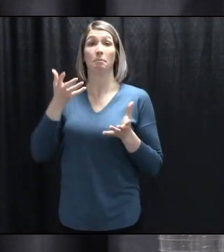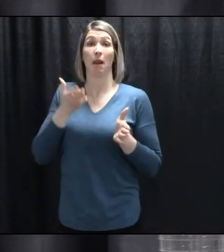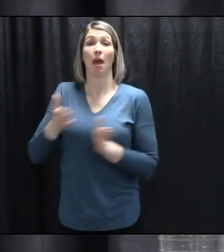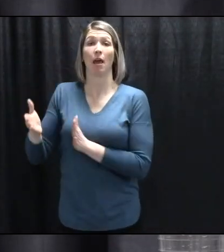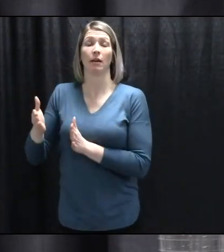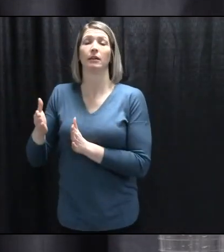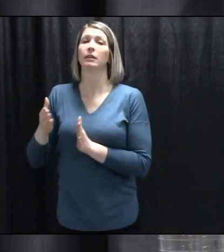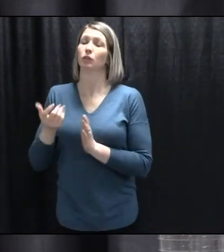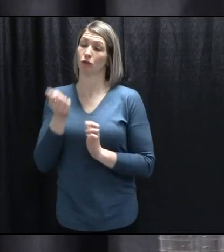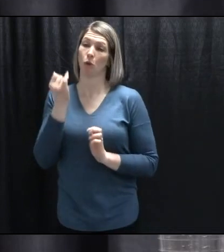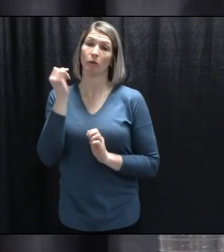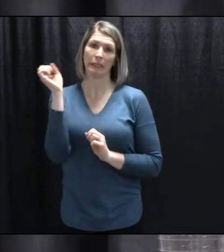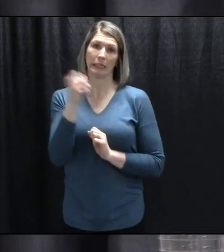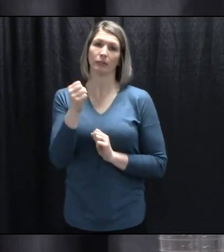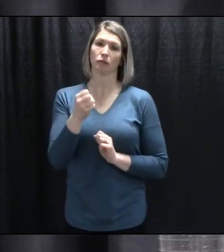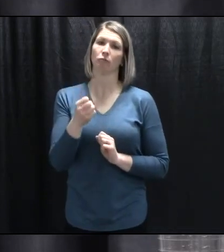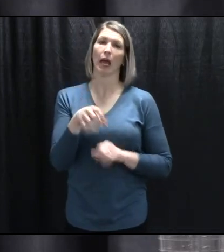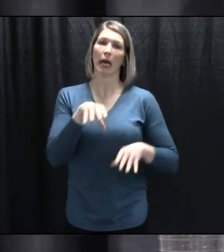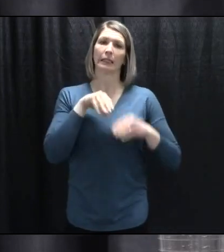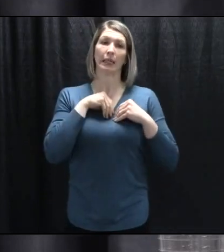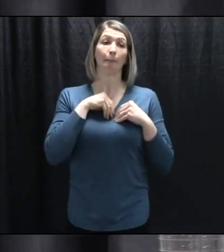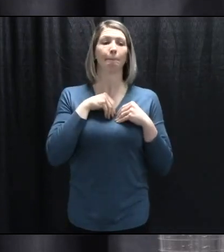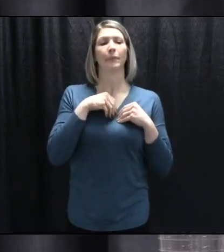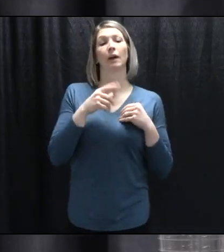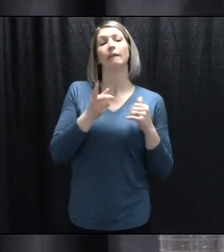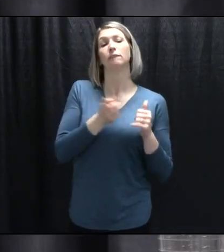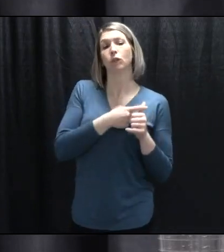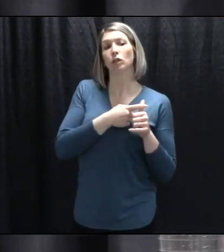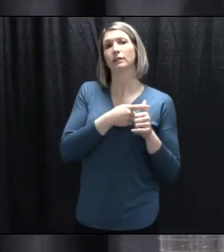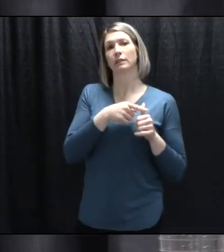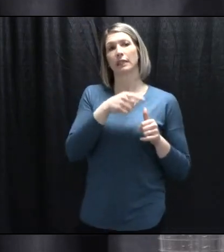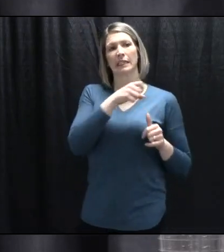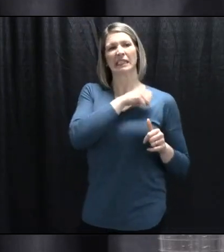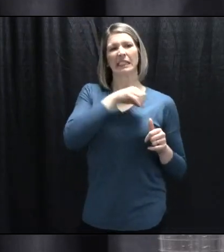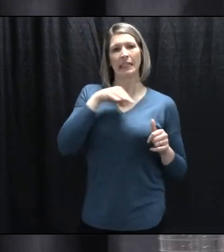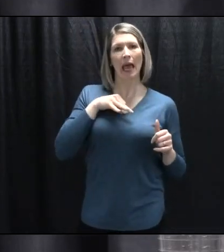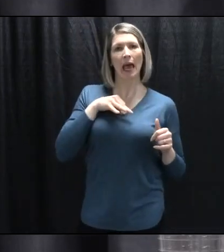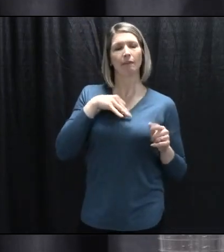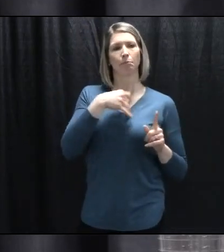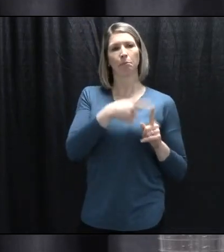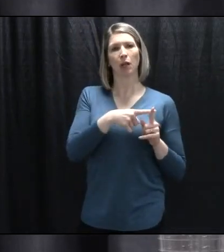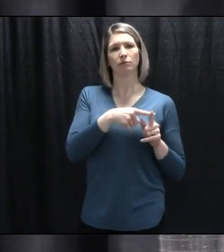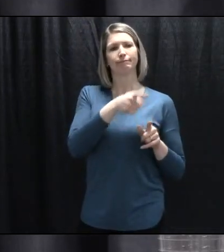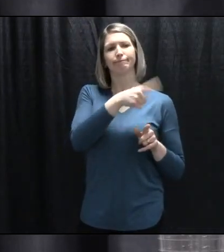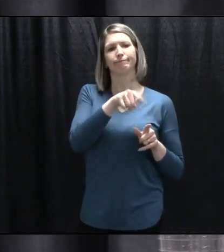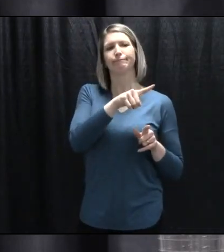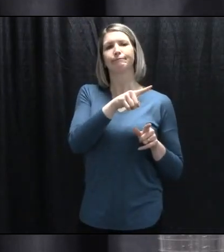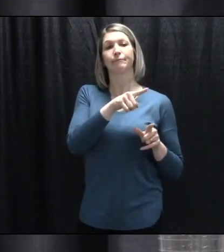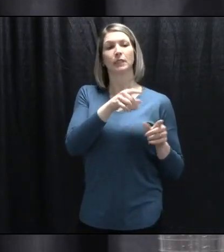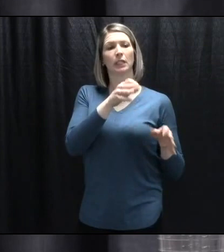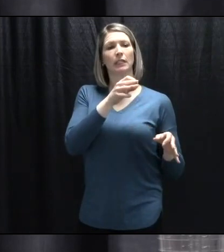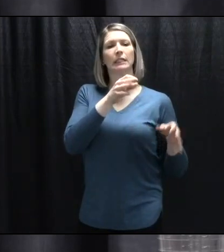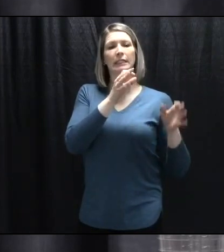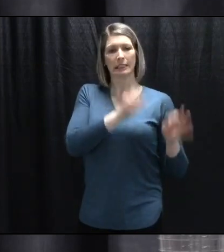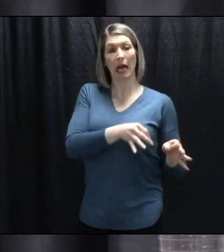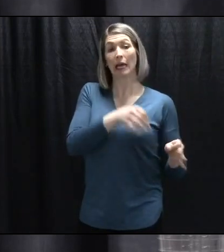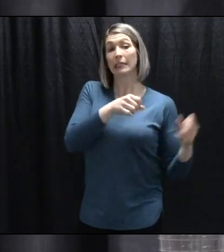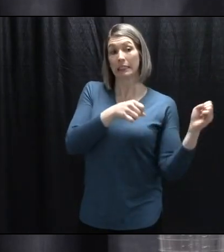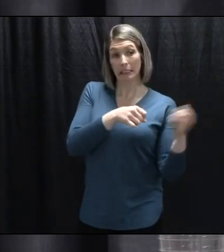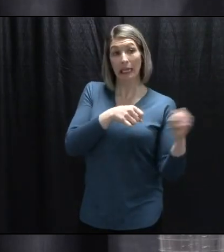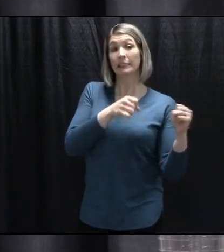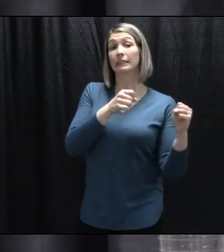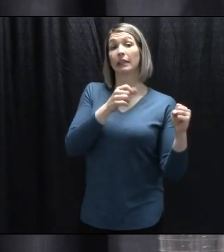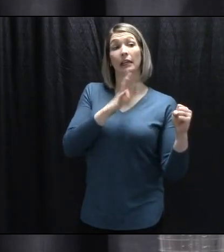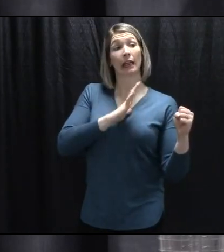happen if the safety assessment and the care needs of an individual who's in long-term care can